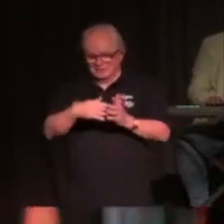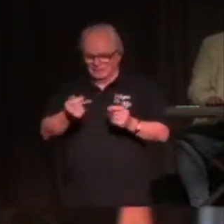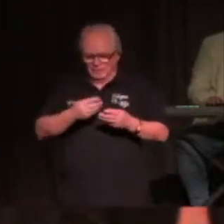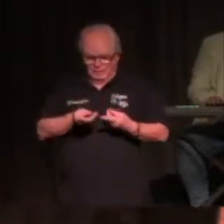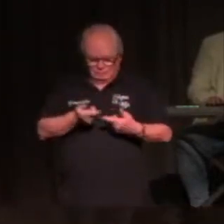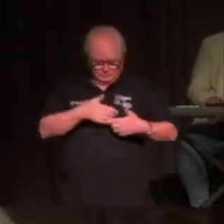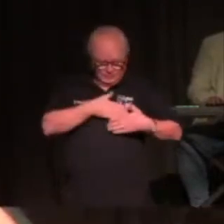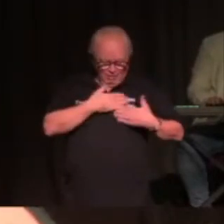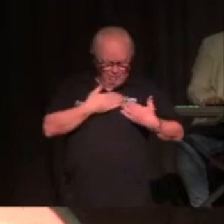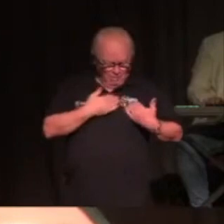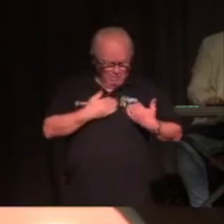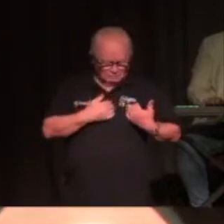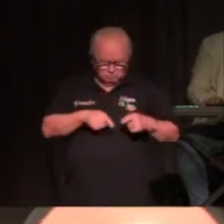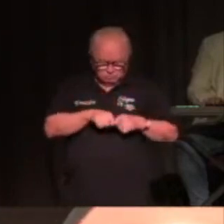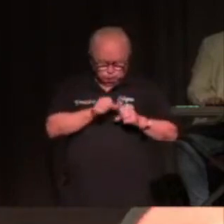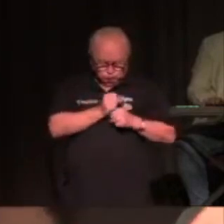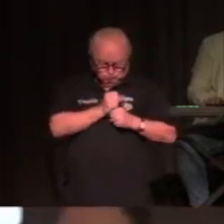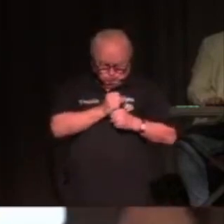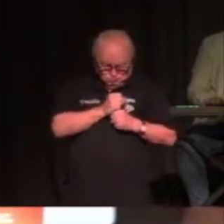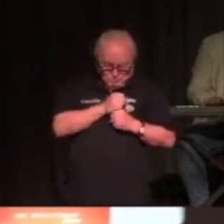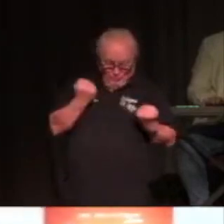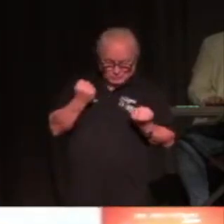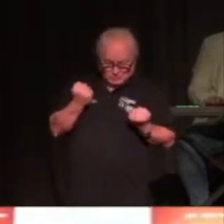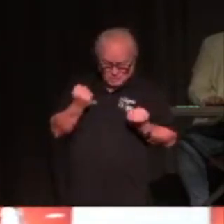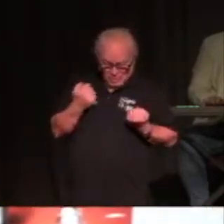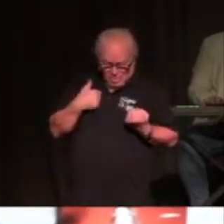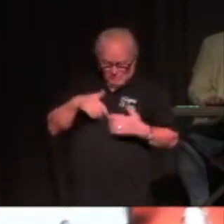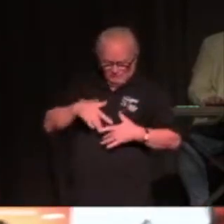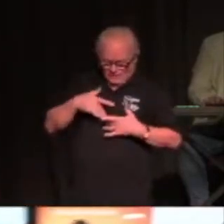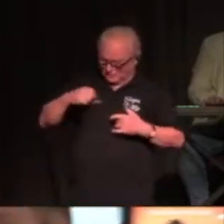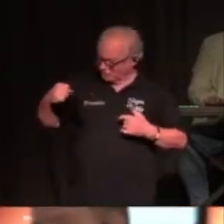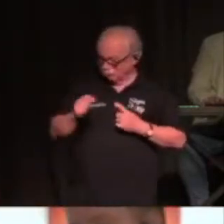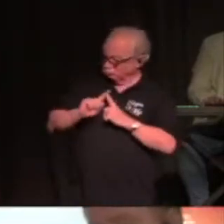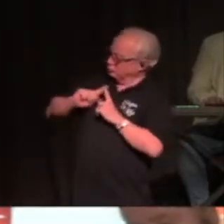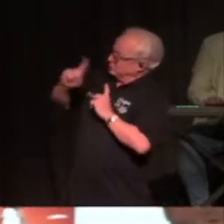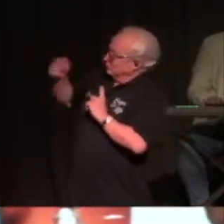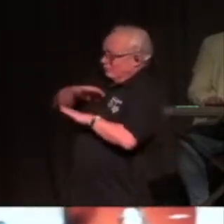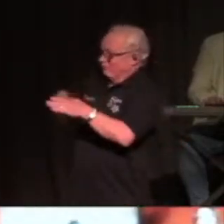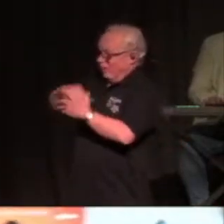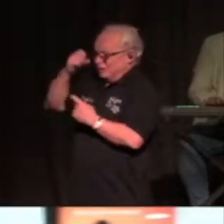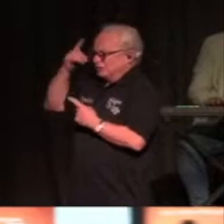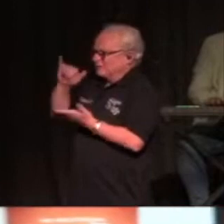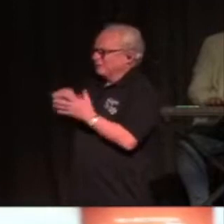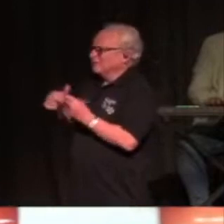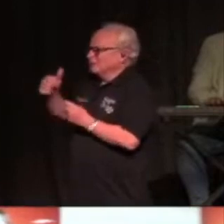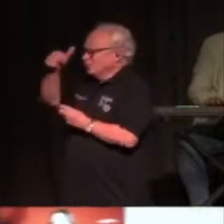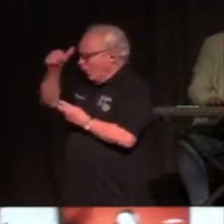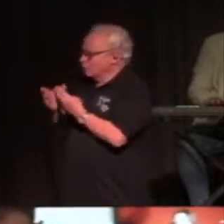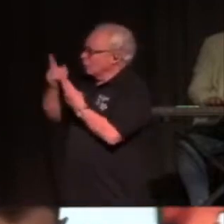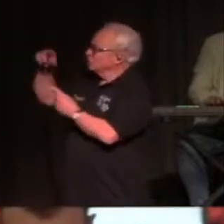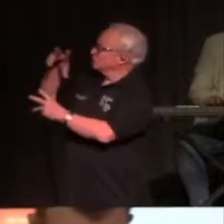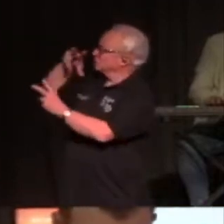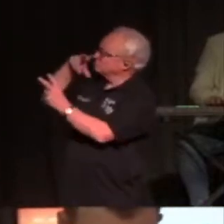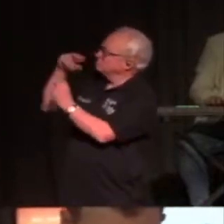busting in response to what you're saying. And I don't really understand it, but I know that God is something speaking to me.